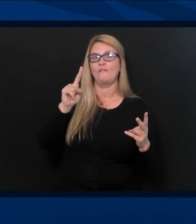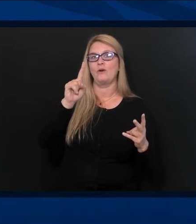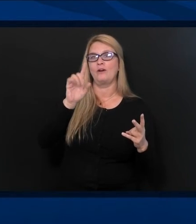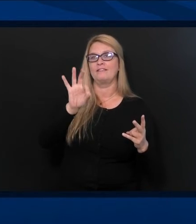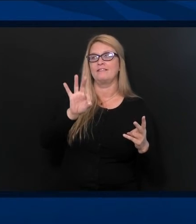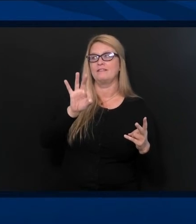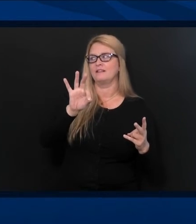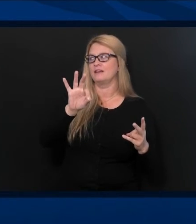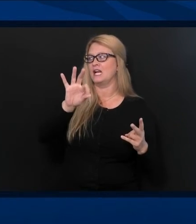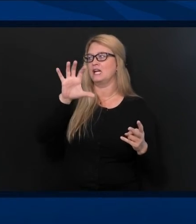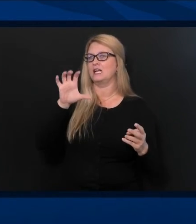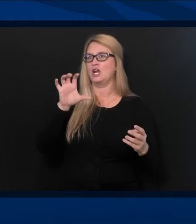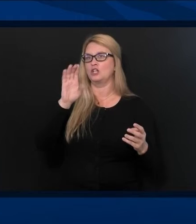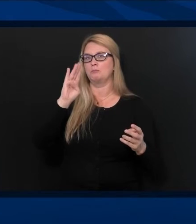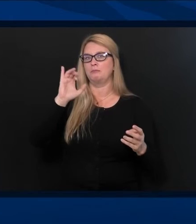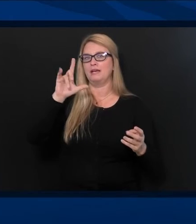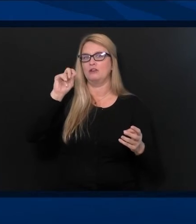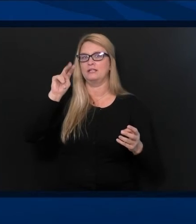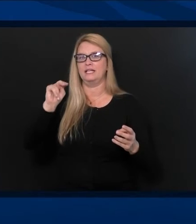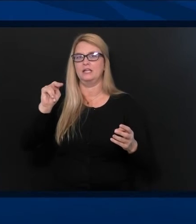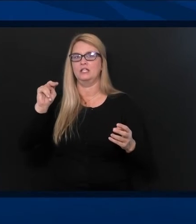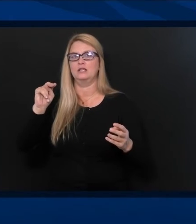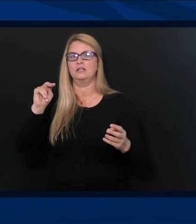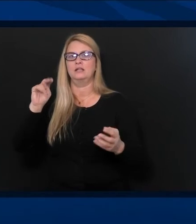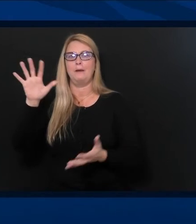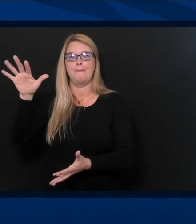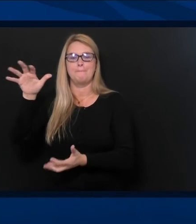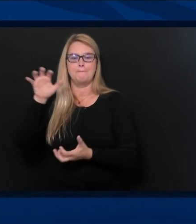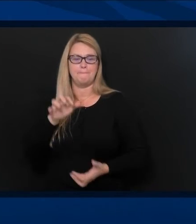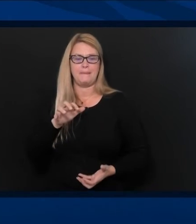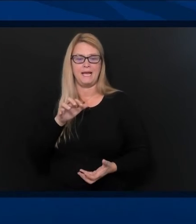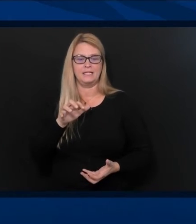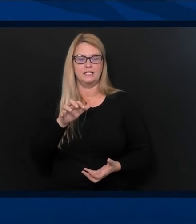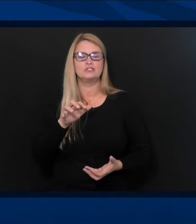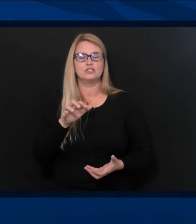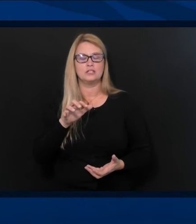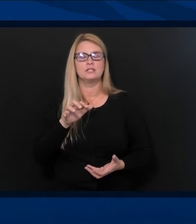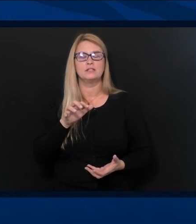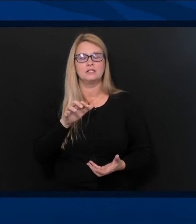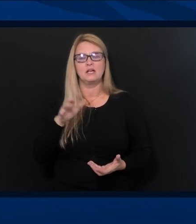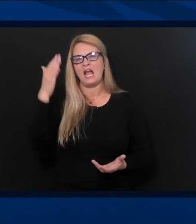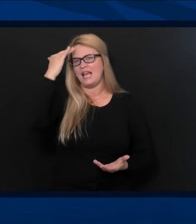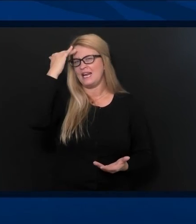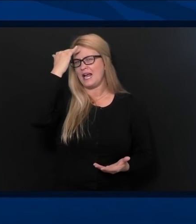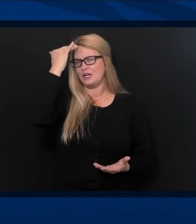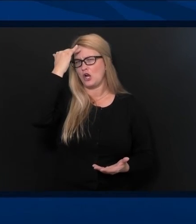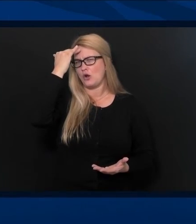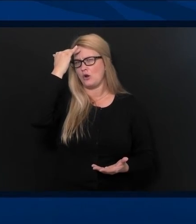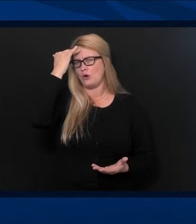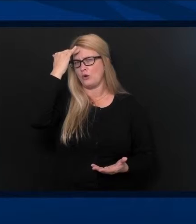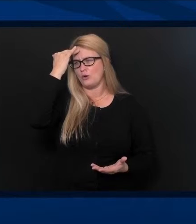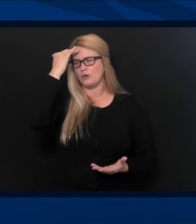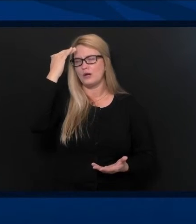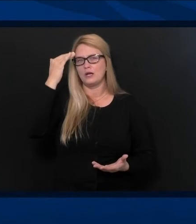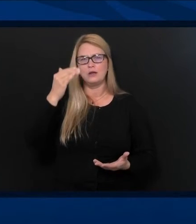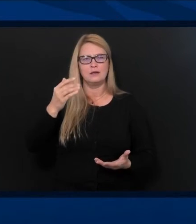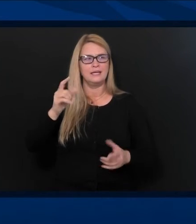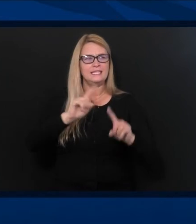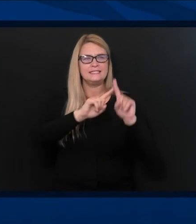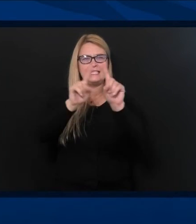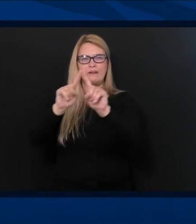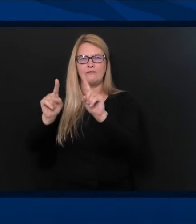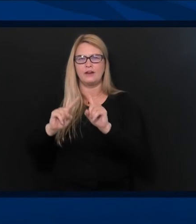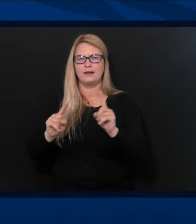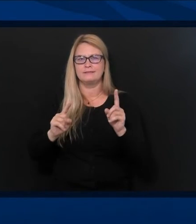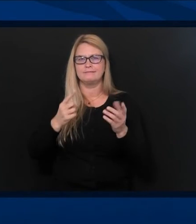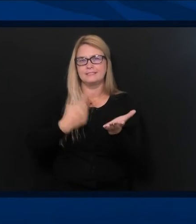billion coronavirus relief package. I know, I think in every iteration it's been talked about, there was going